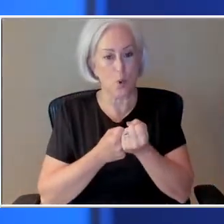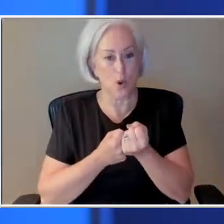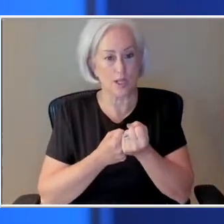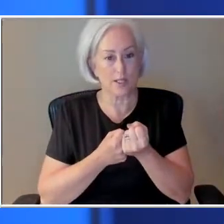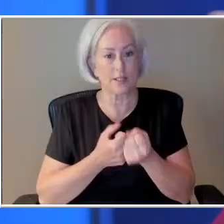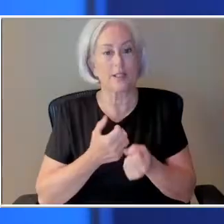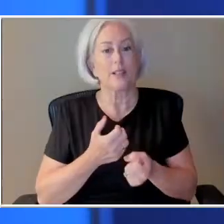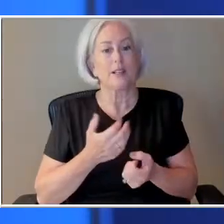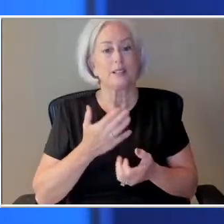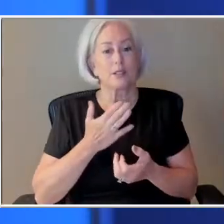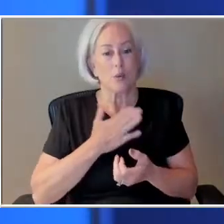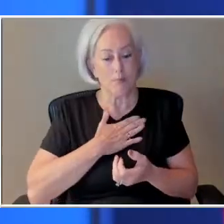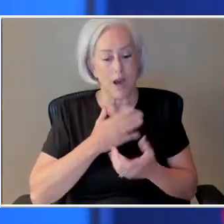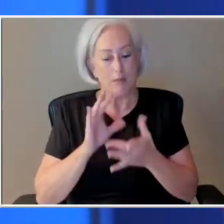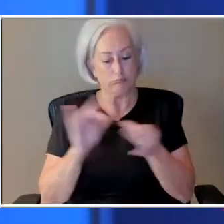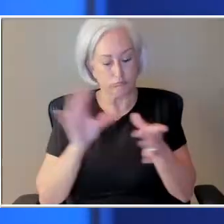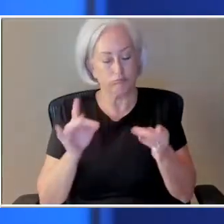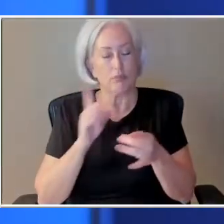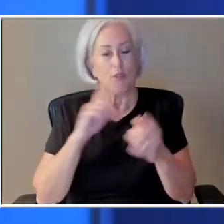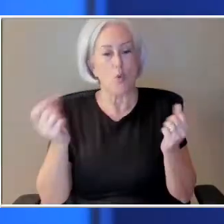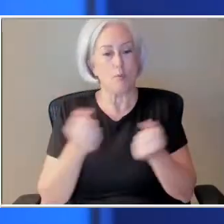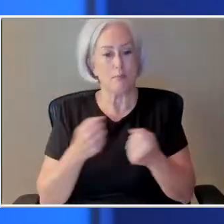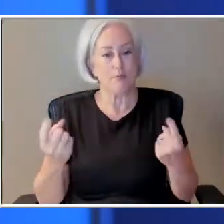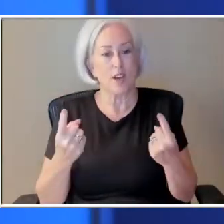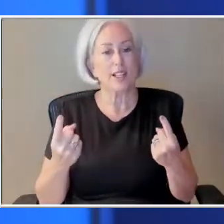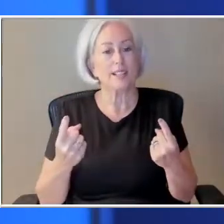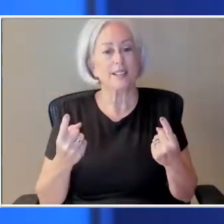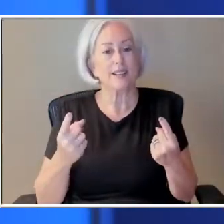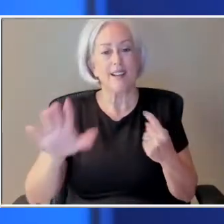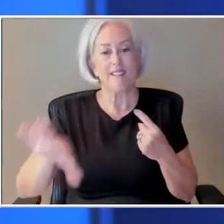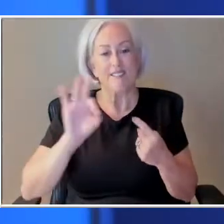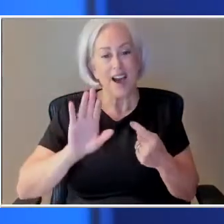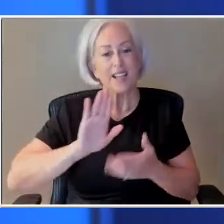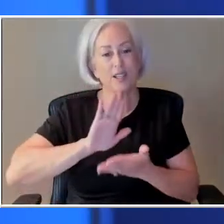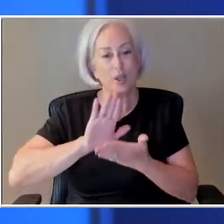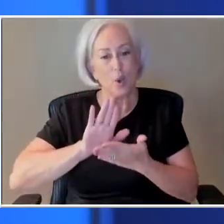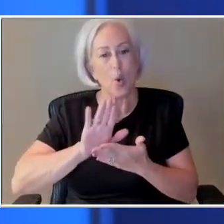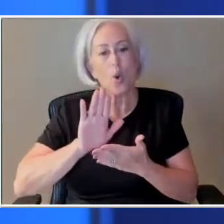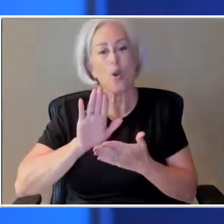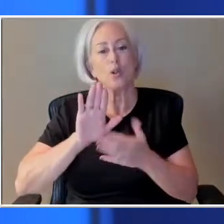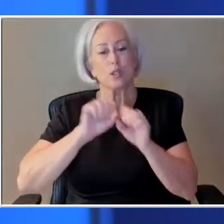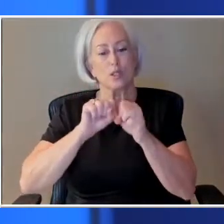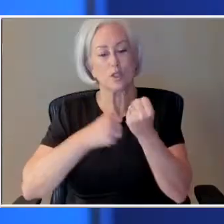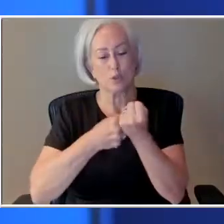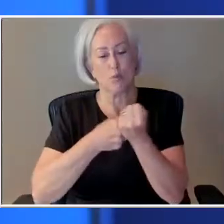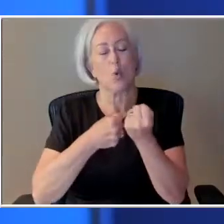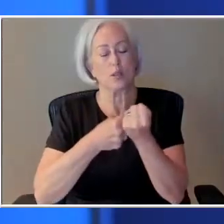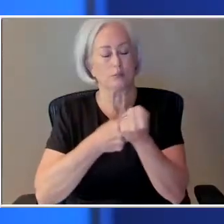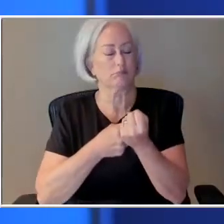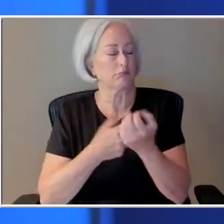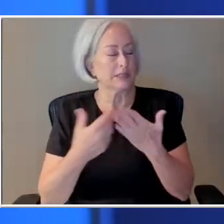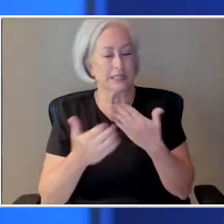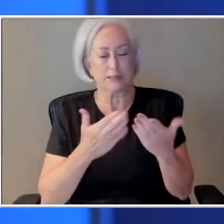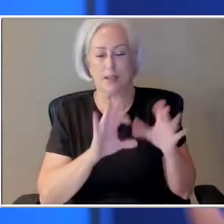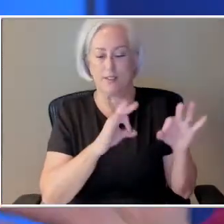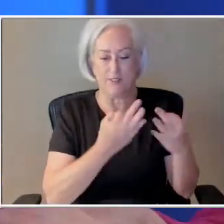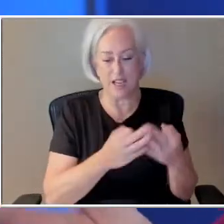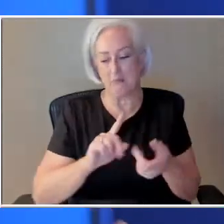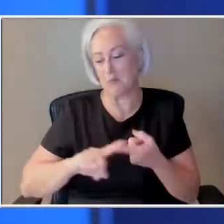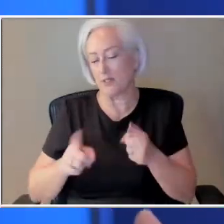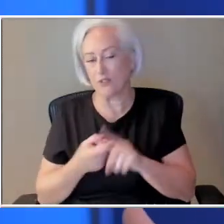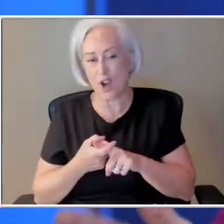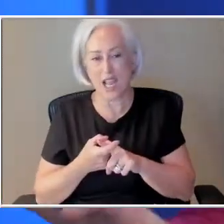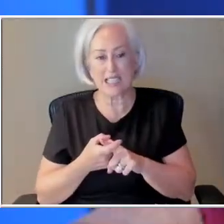takeaway for people is find your support. Whether it's family, friends,